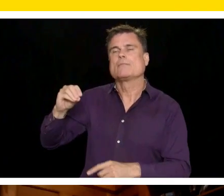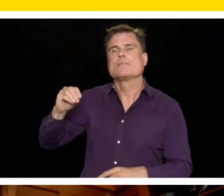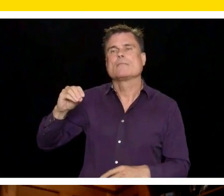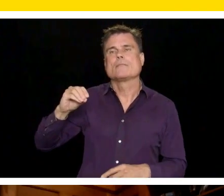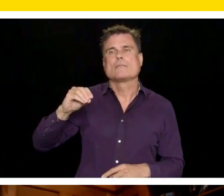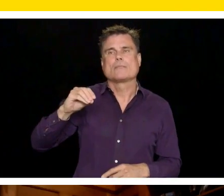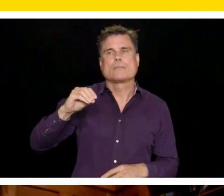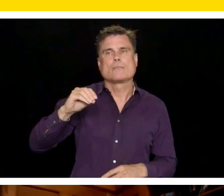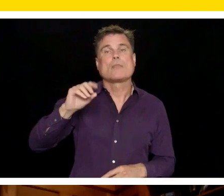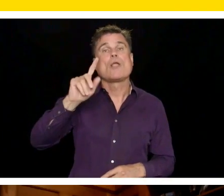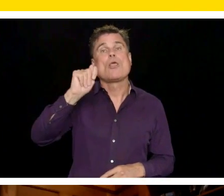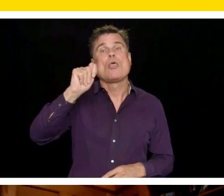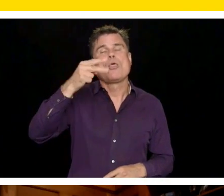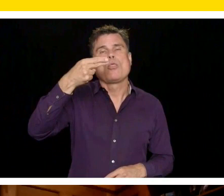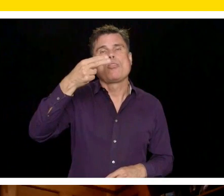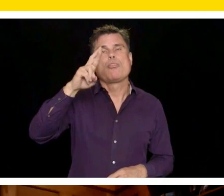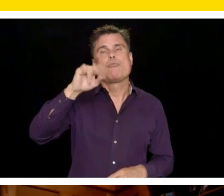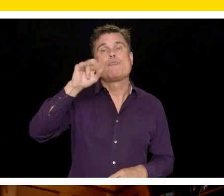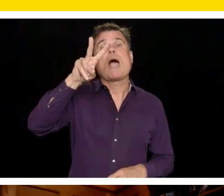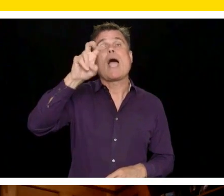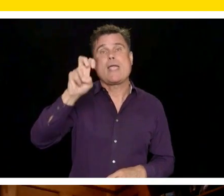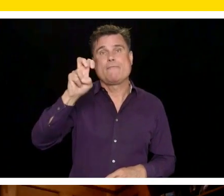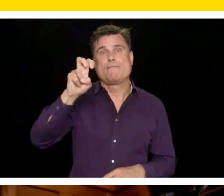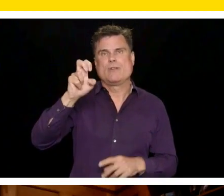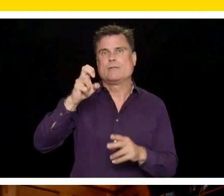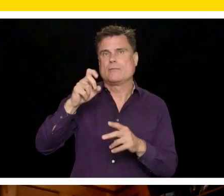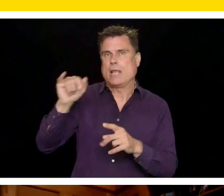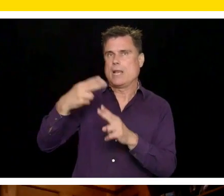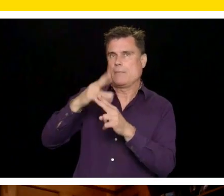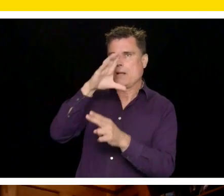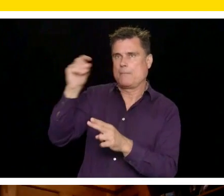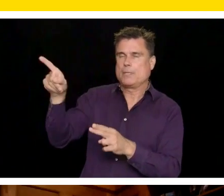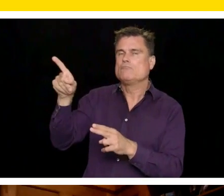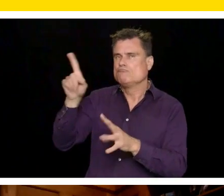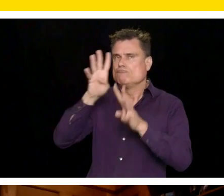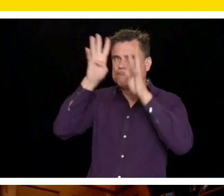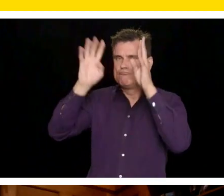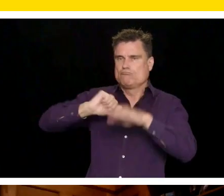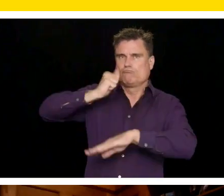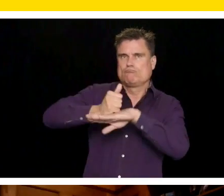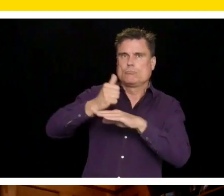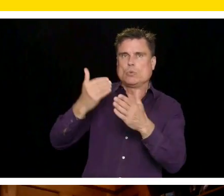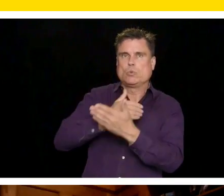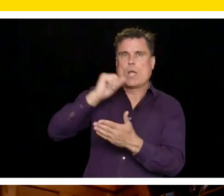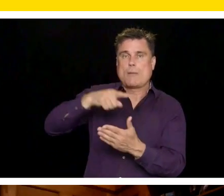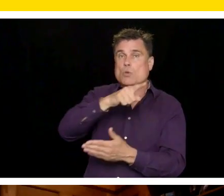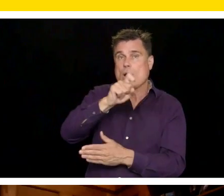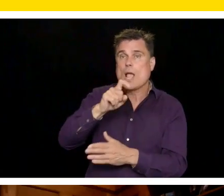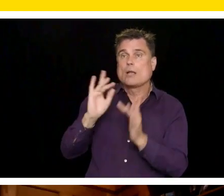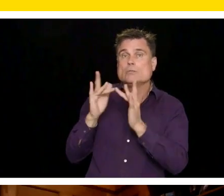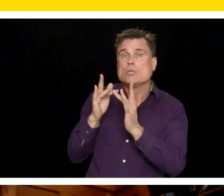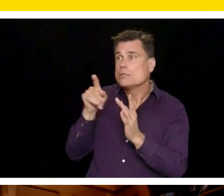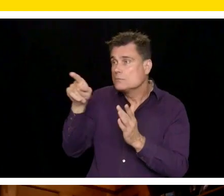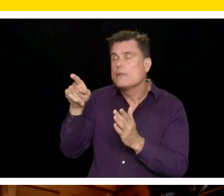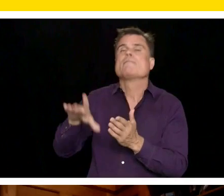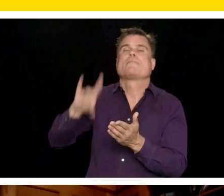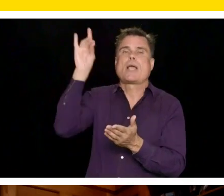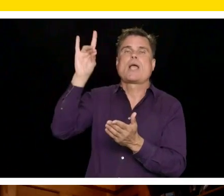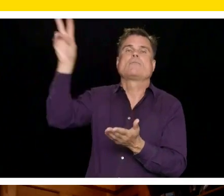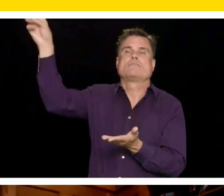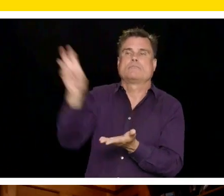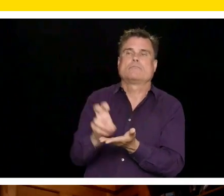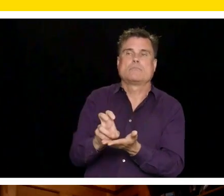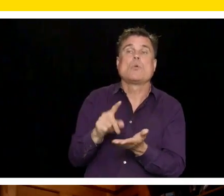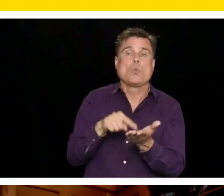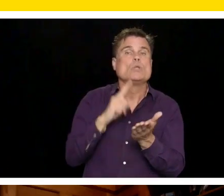phone, and that'll provide you all the information you need, including the daily numbers that Dr. Bonnie Henry is releasing, as well